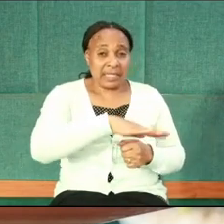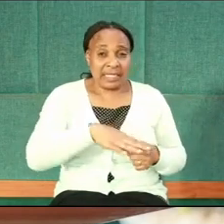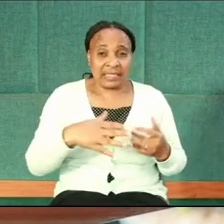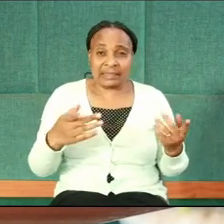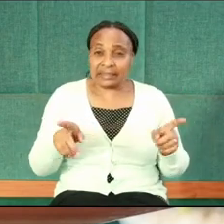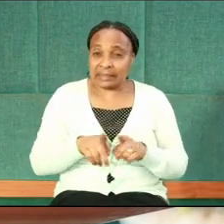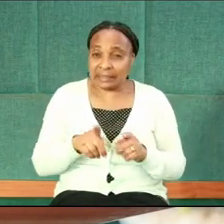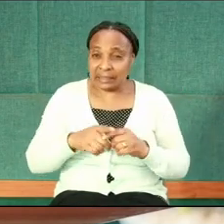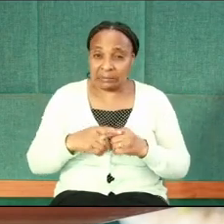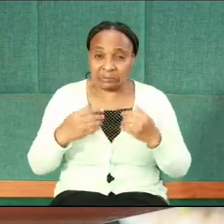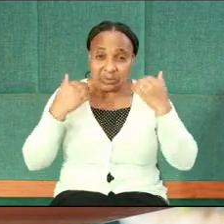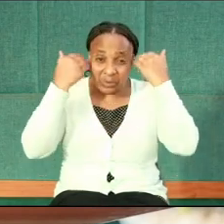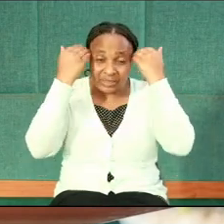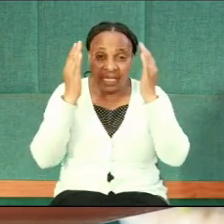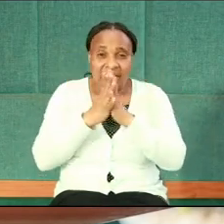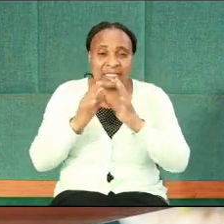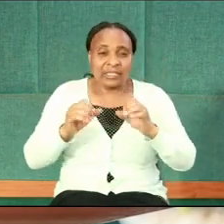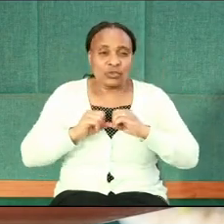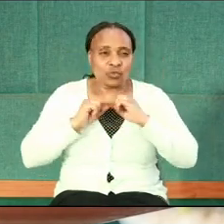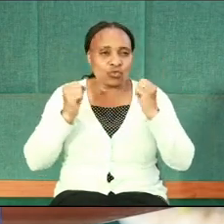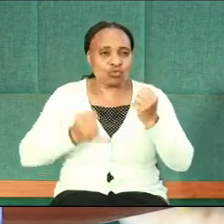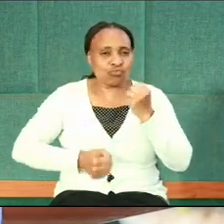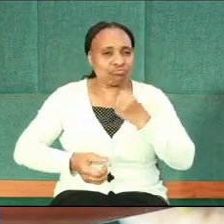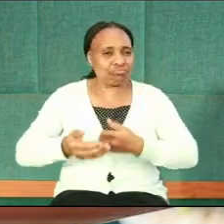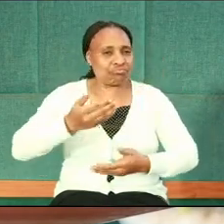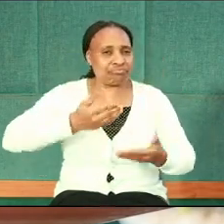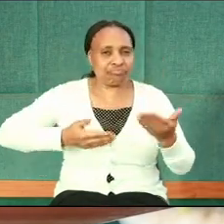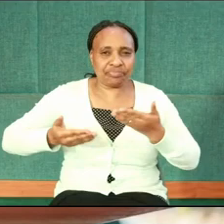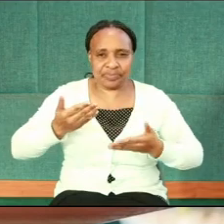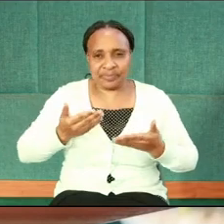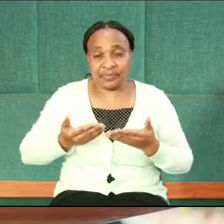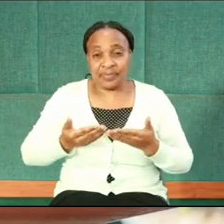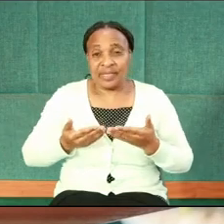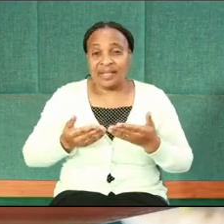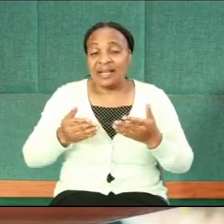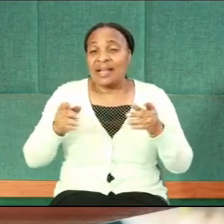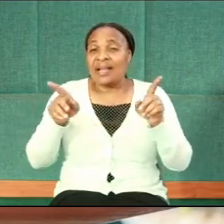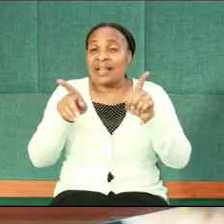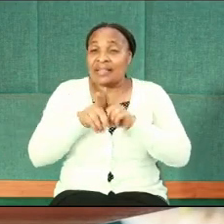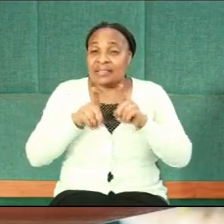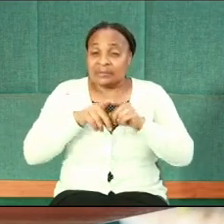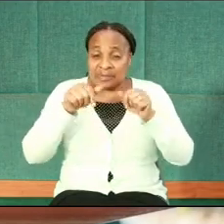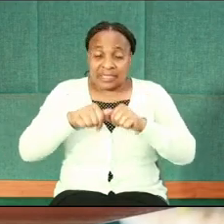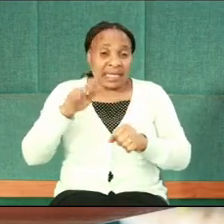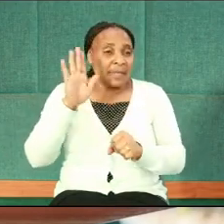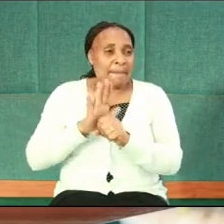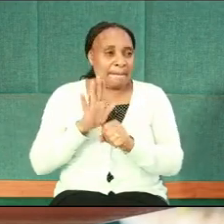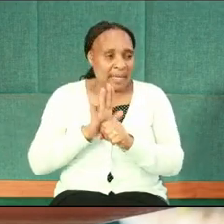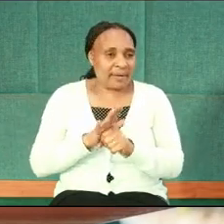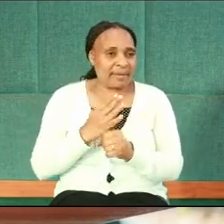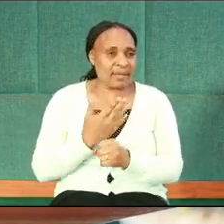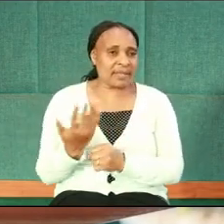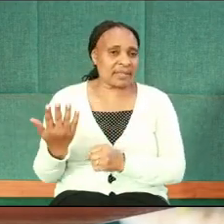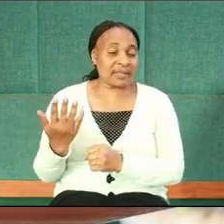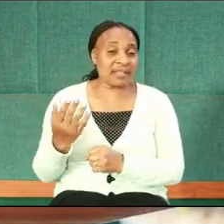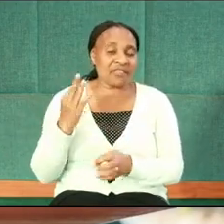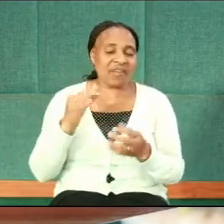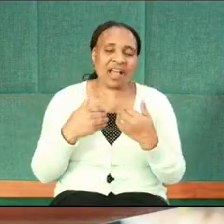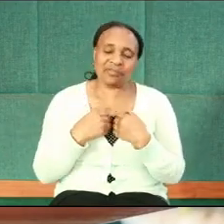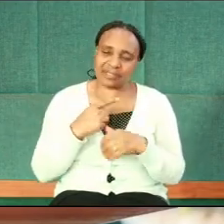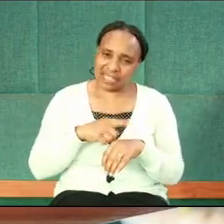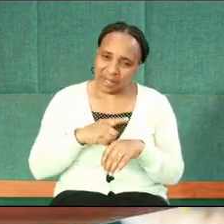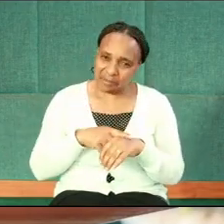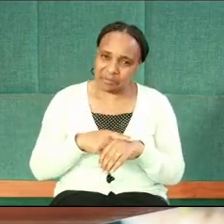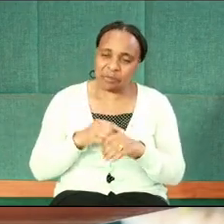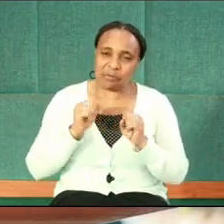stress, pollution, and social interactions. And of course, these are the majority. If I have time, I